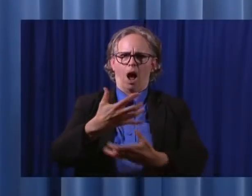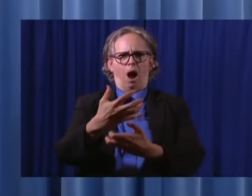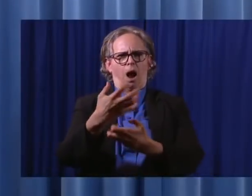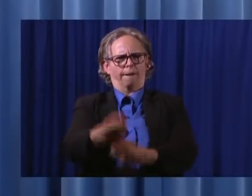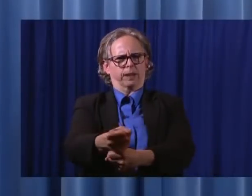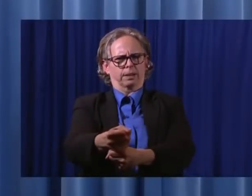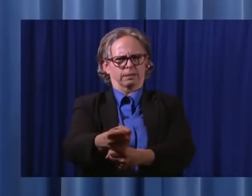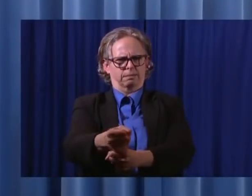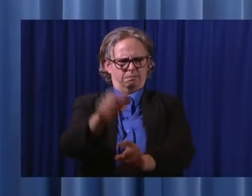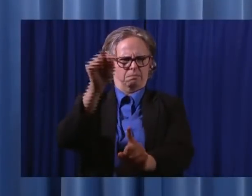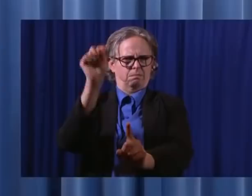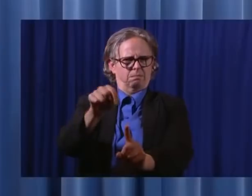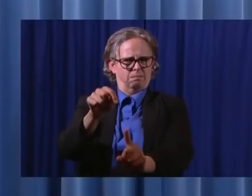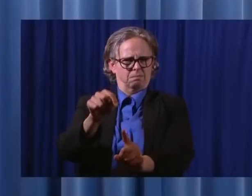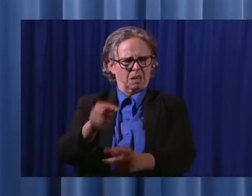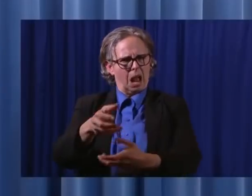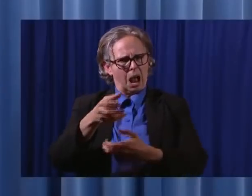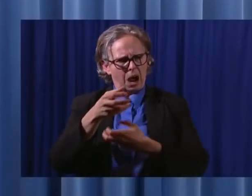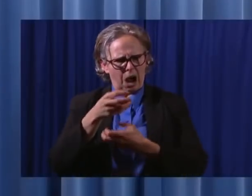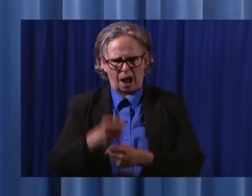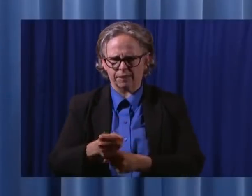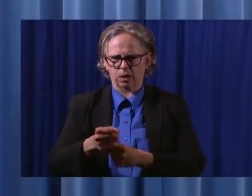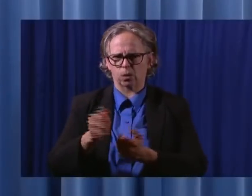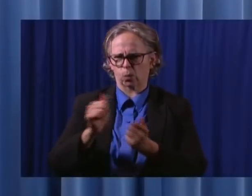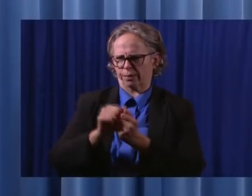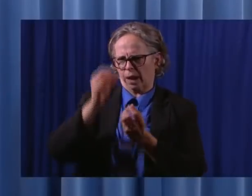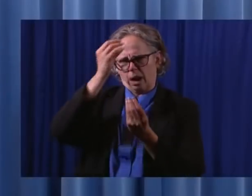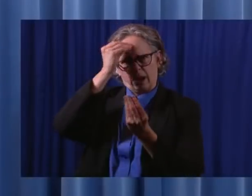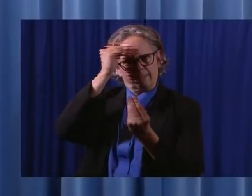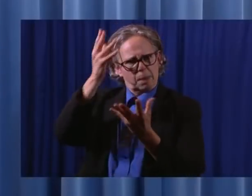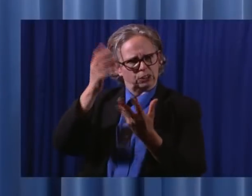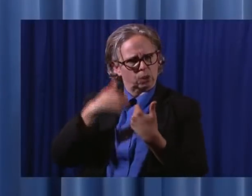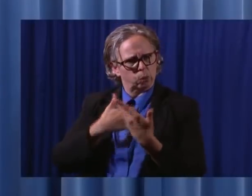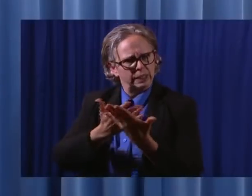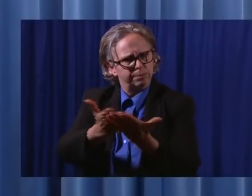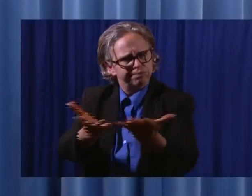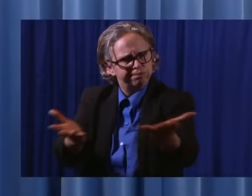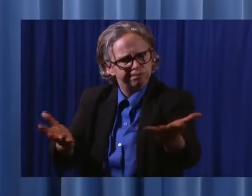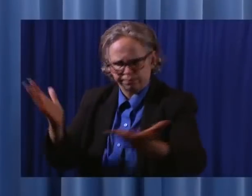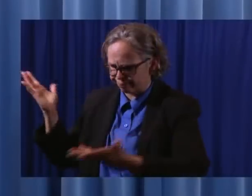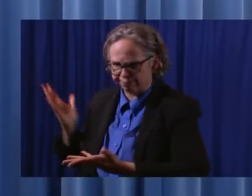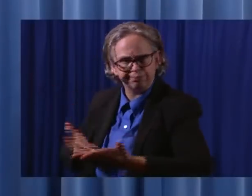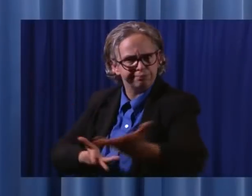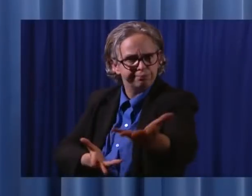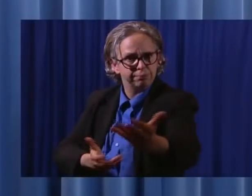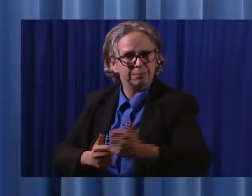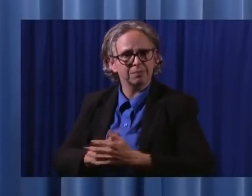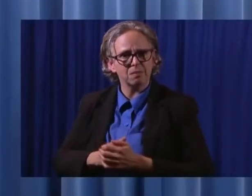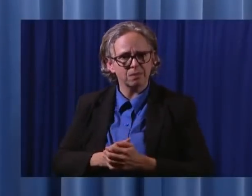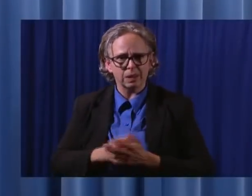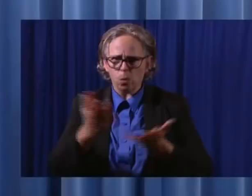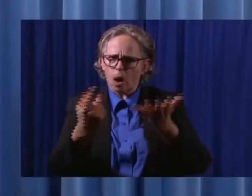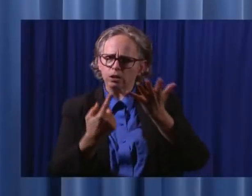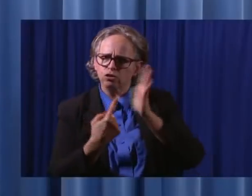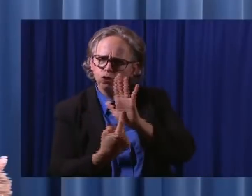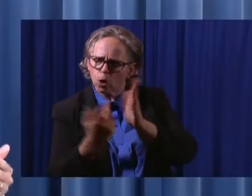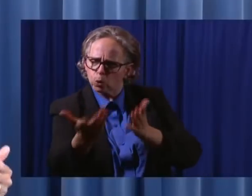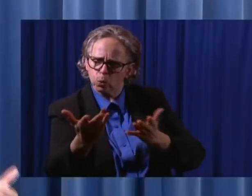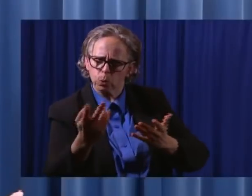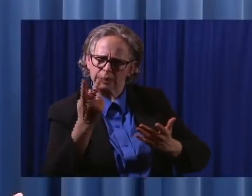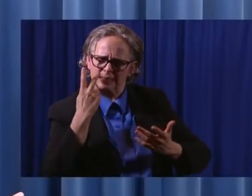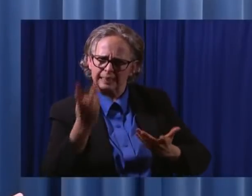looking at and what we're relaying to people. And you know, it should be, I hope, give people some confidence that it's not